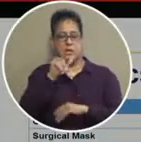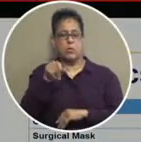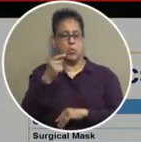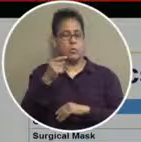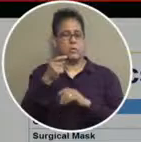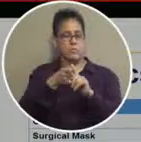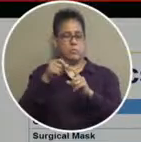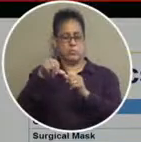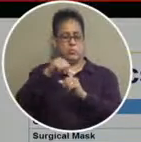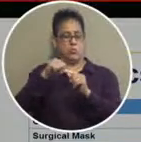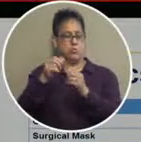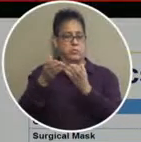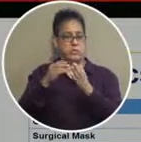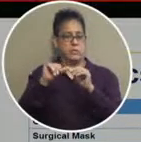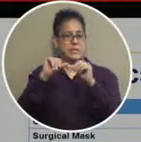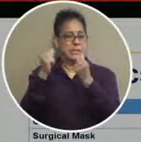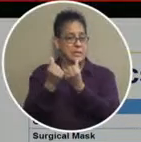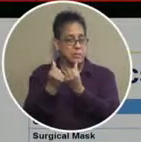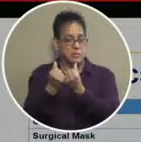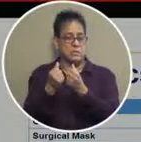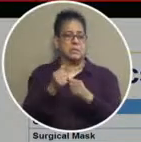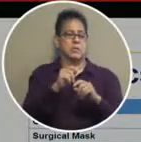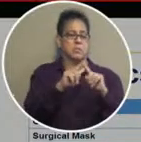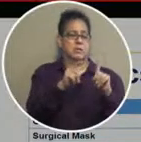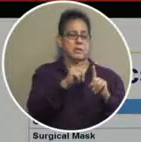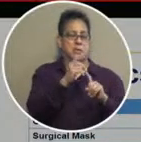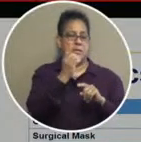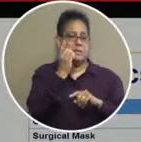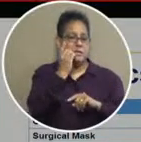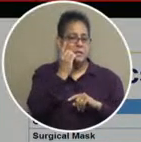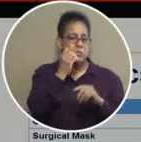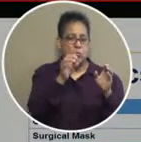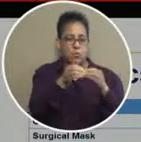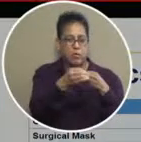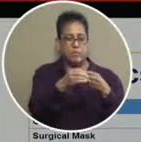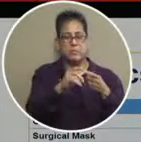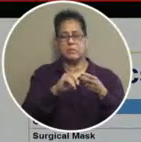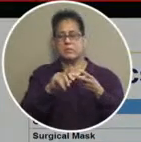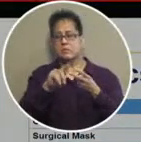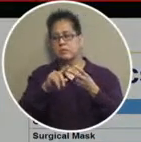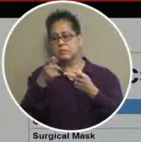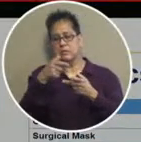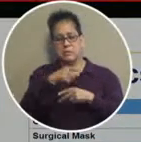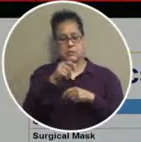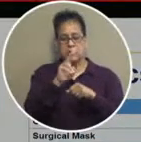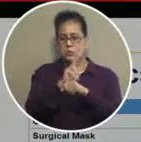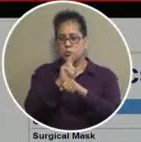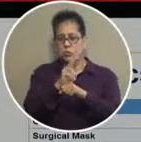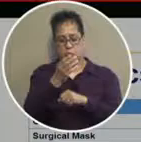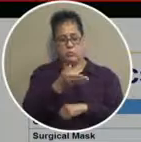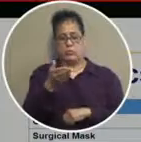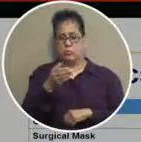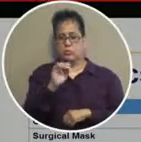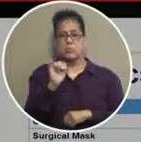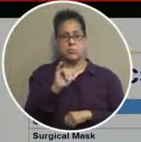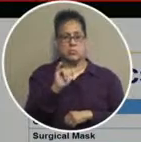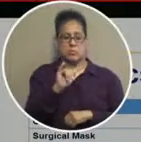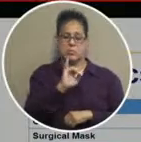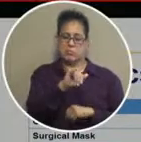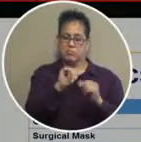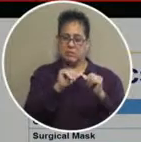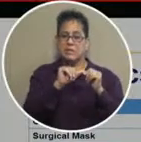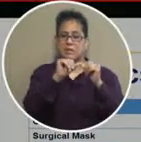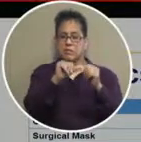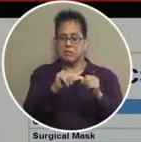from social services agencies, but from dentist offices, small providers. They can utilize these resources to make sure they can